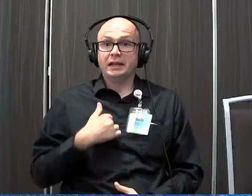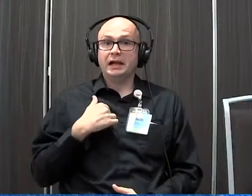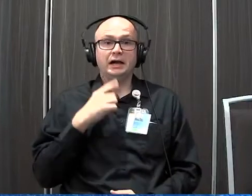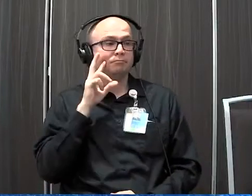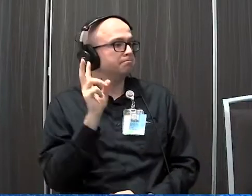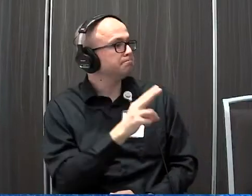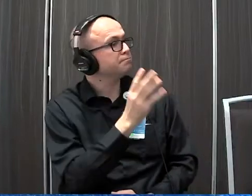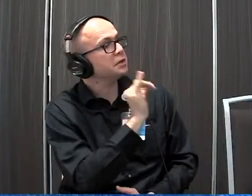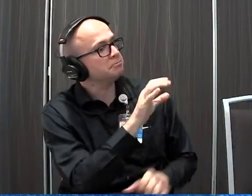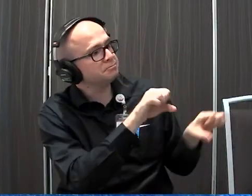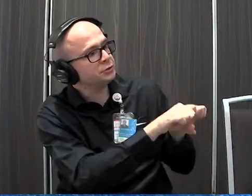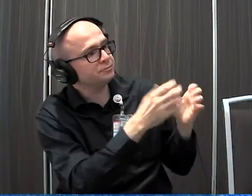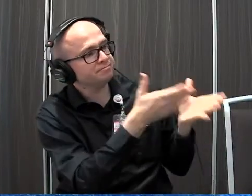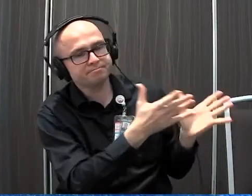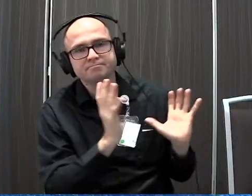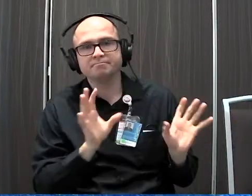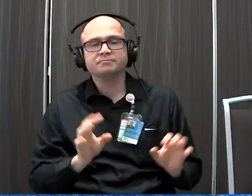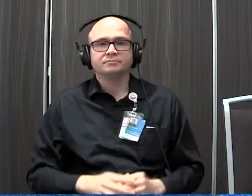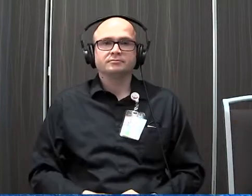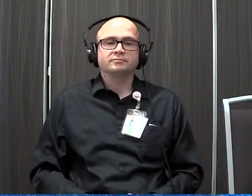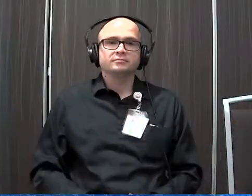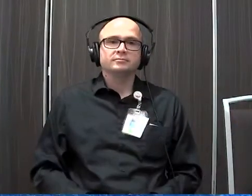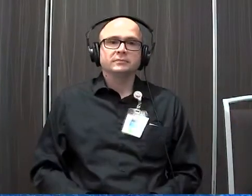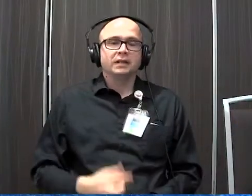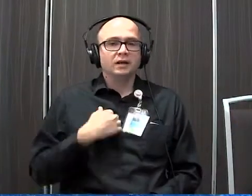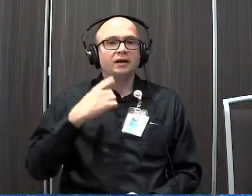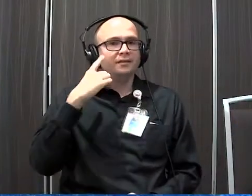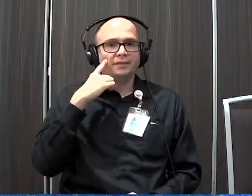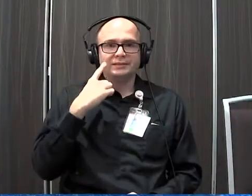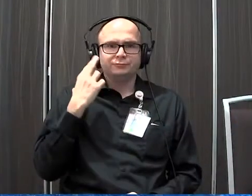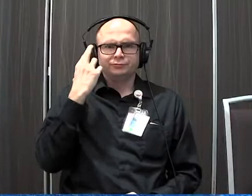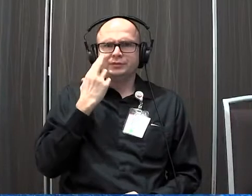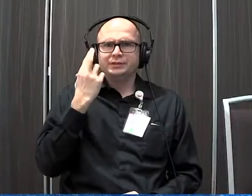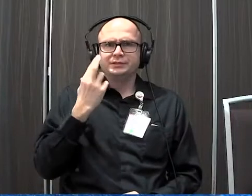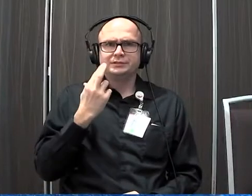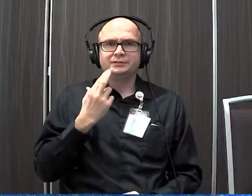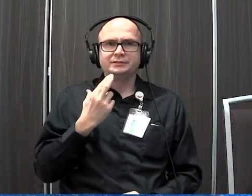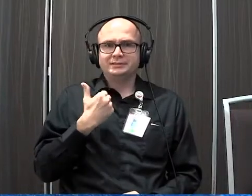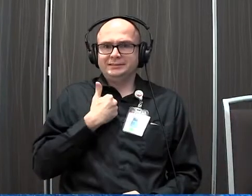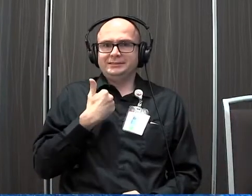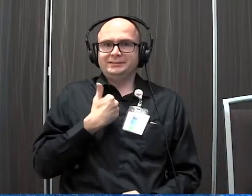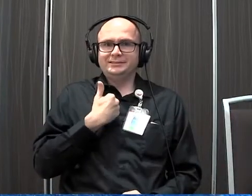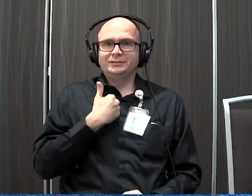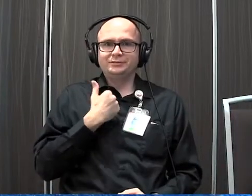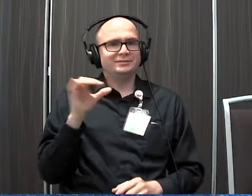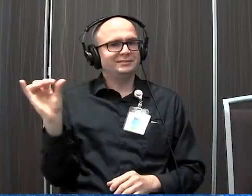look over and say, oh, yep, my shoes are there. So I think that we probably don't realize how often we actually engage in these very